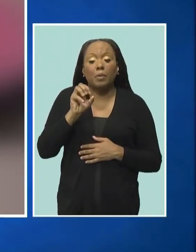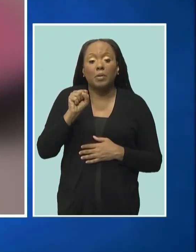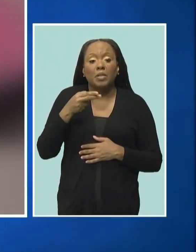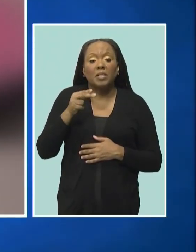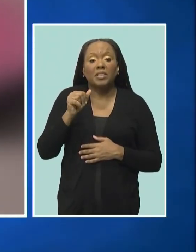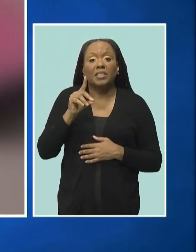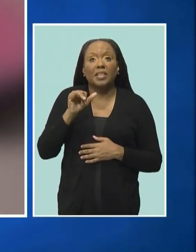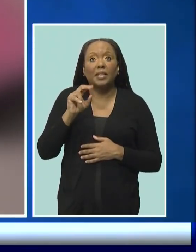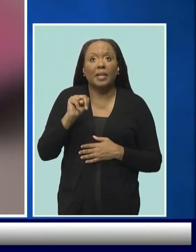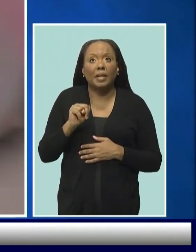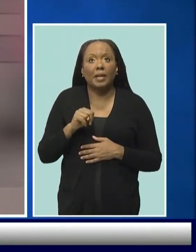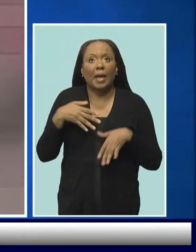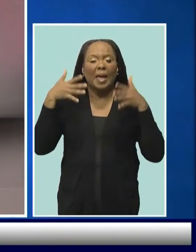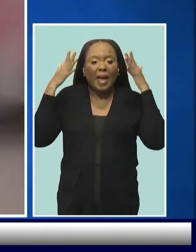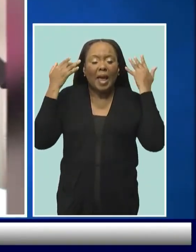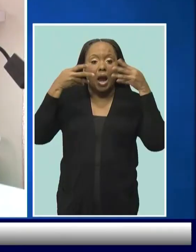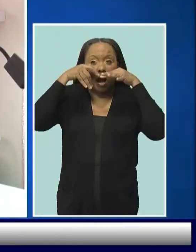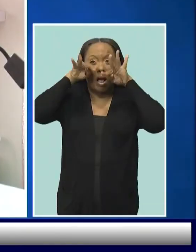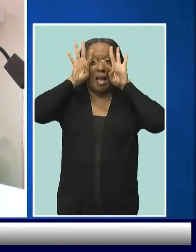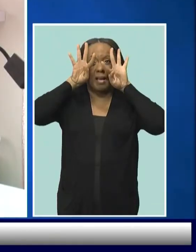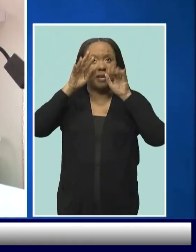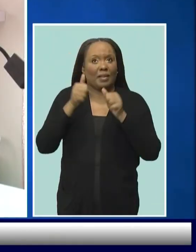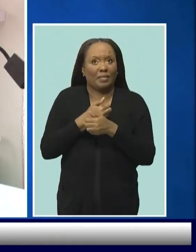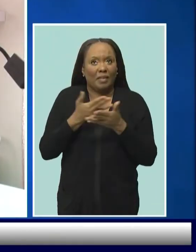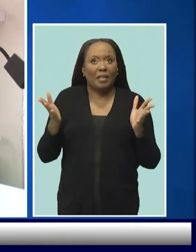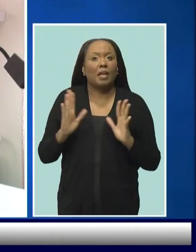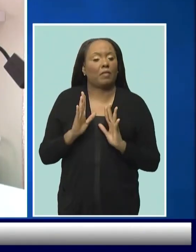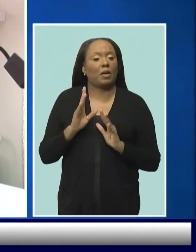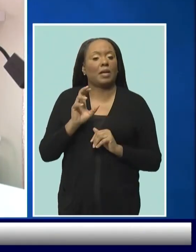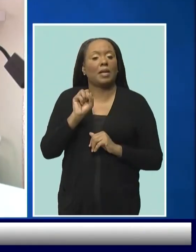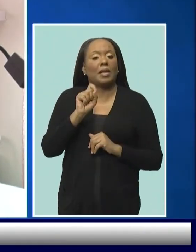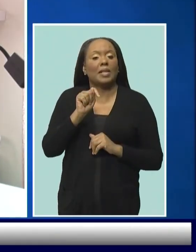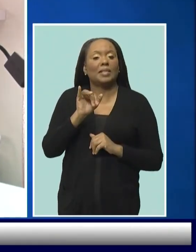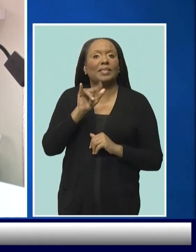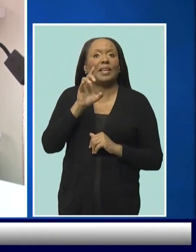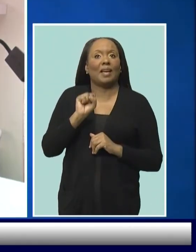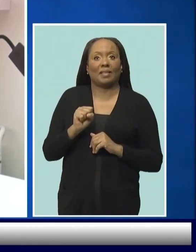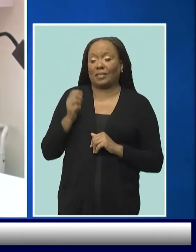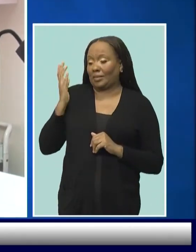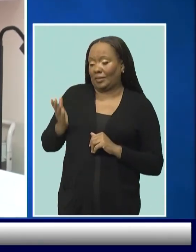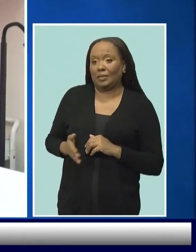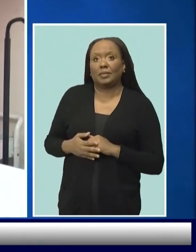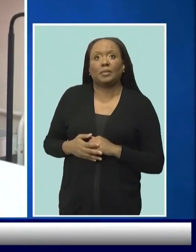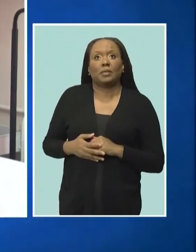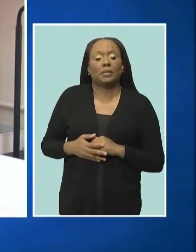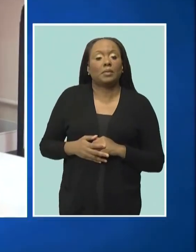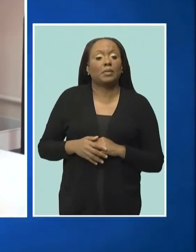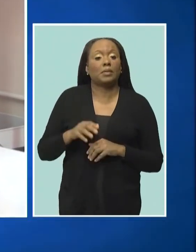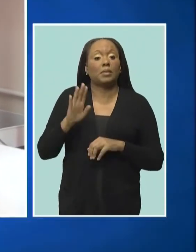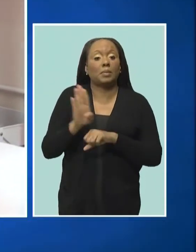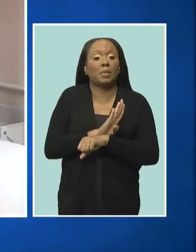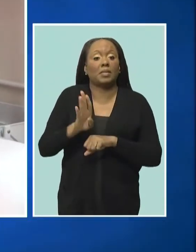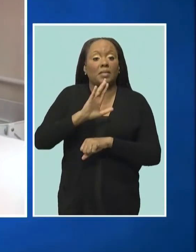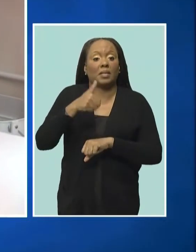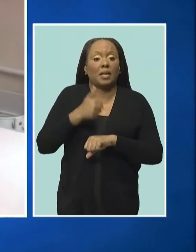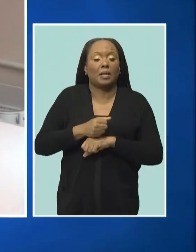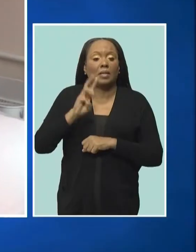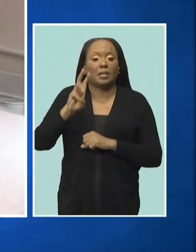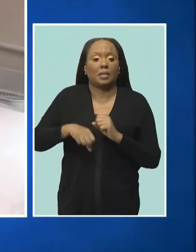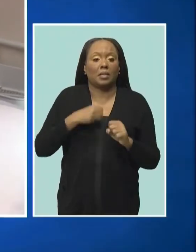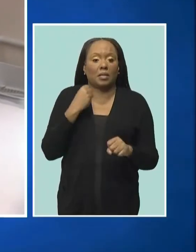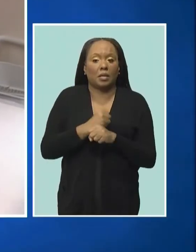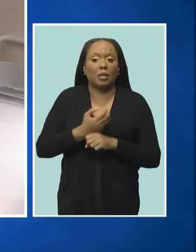safe space for our clients are some of the elements which make up Styles by Primus. The 6-year-old business is the brainchild of